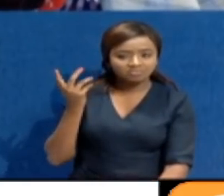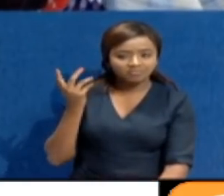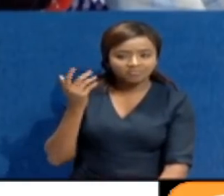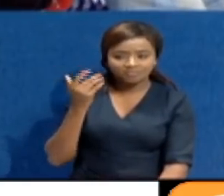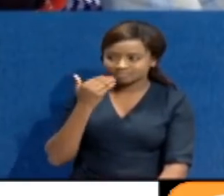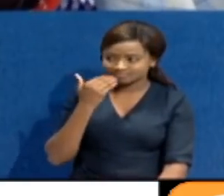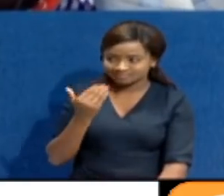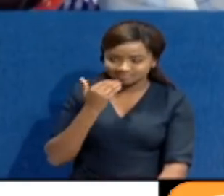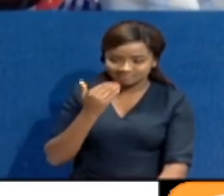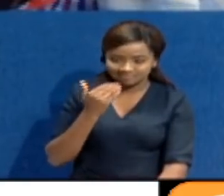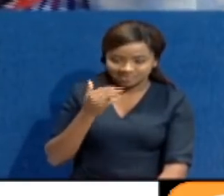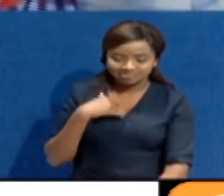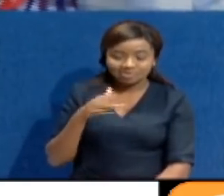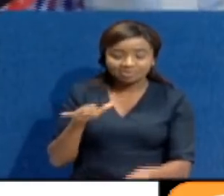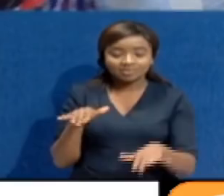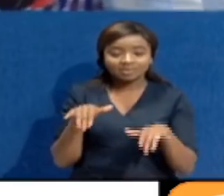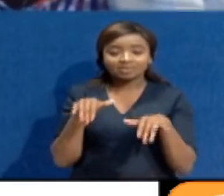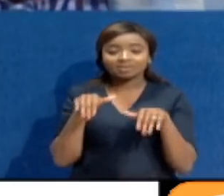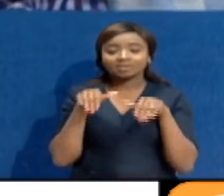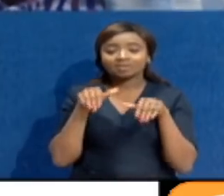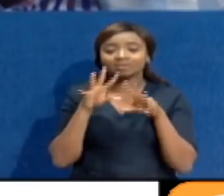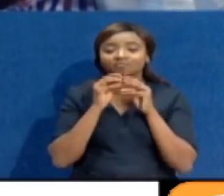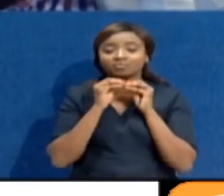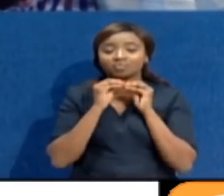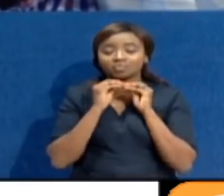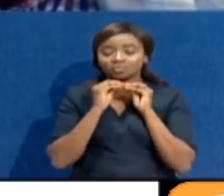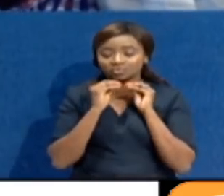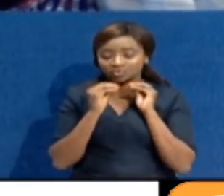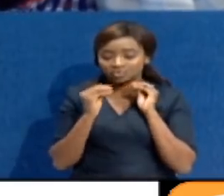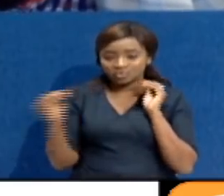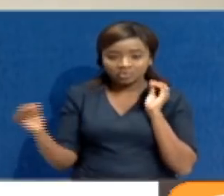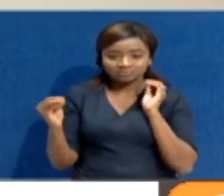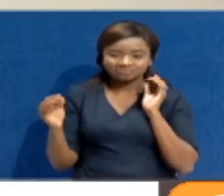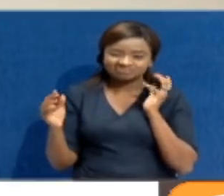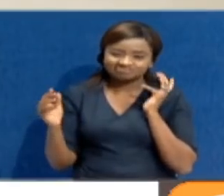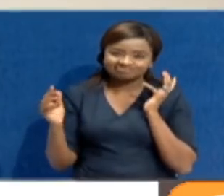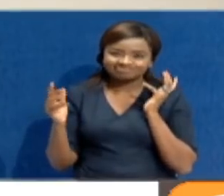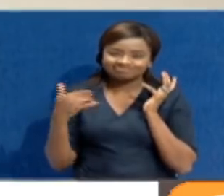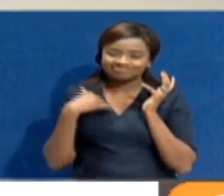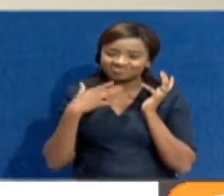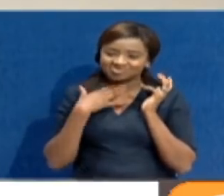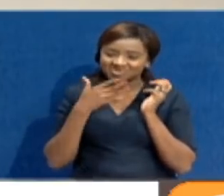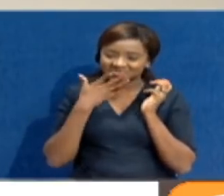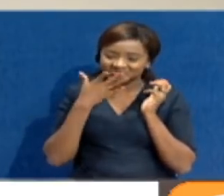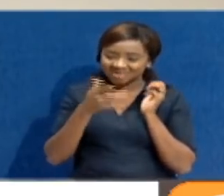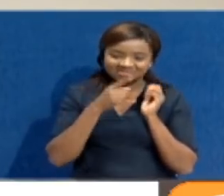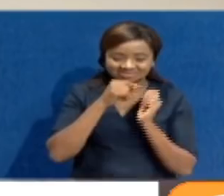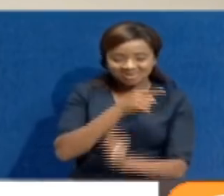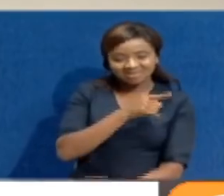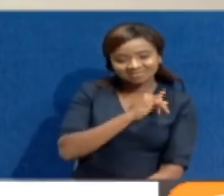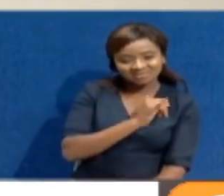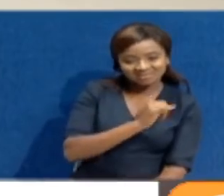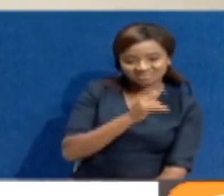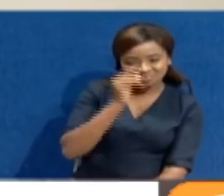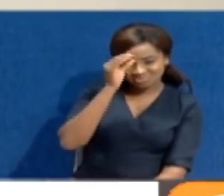And thank you for having me. I've been waiting here for a while. I really don't want to respond to Senator